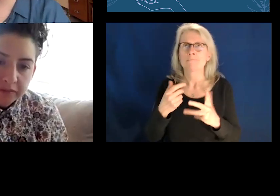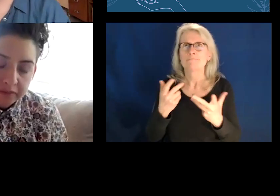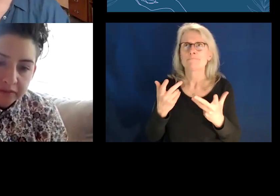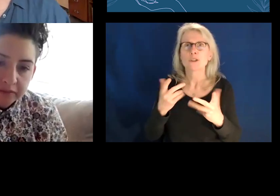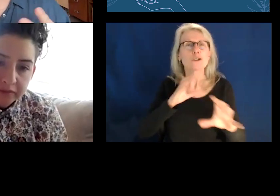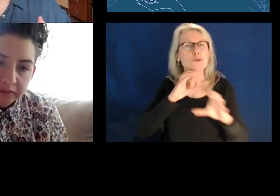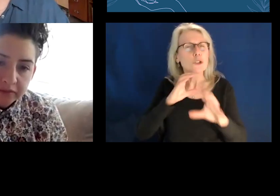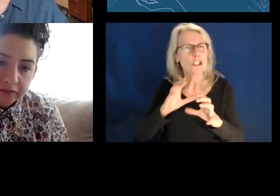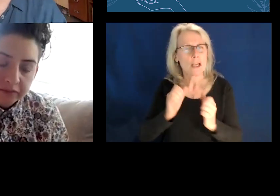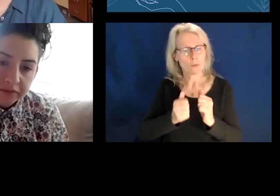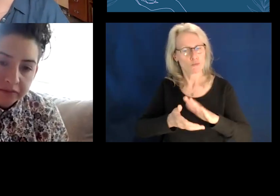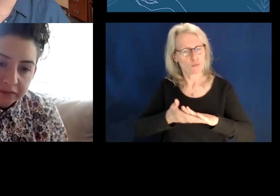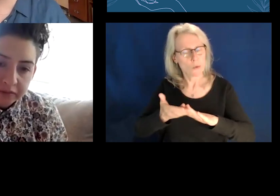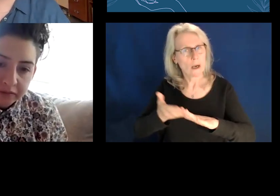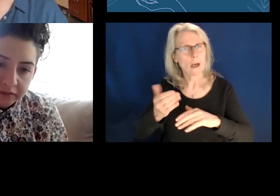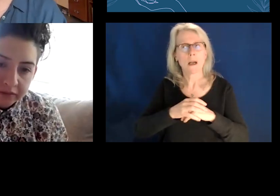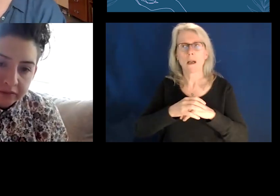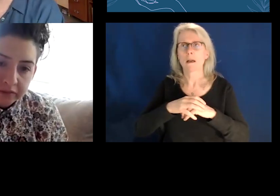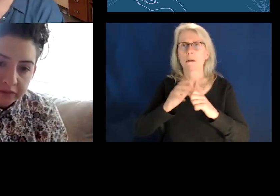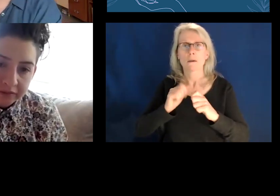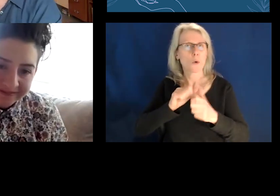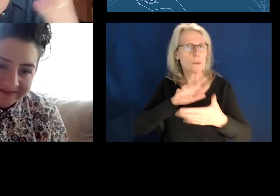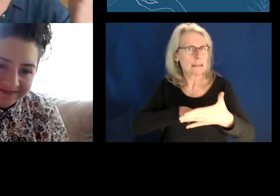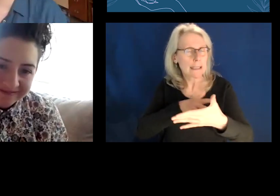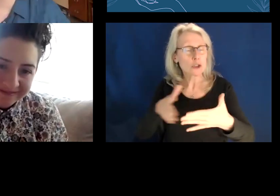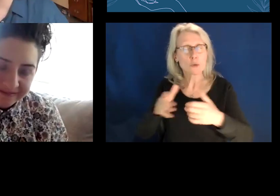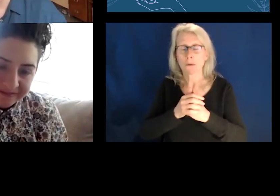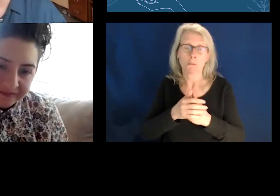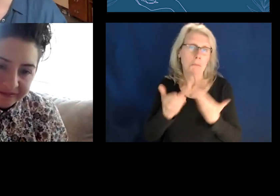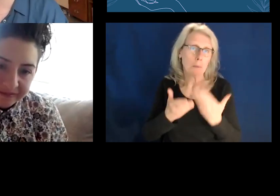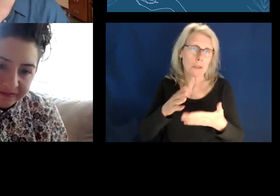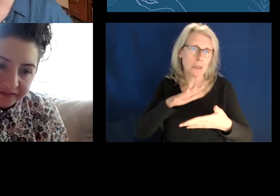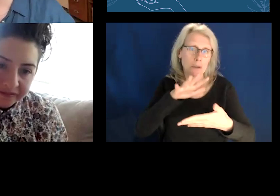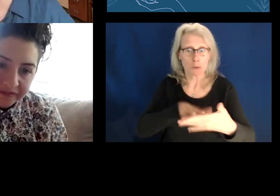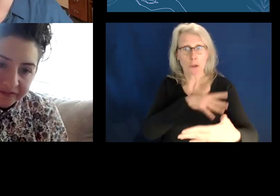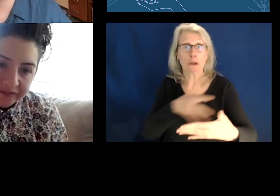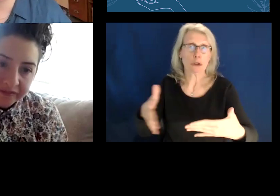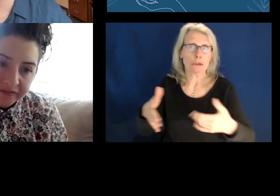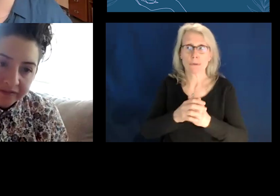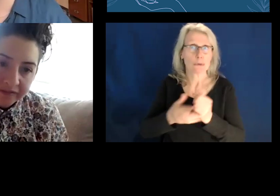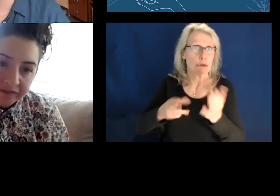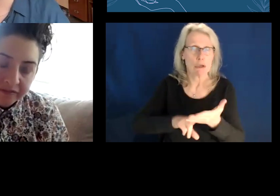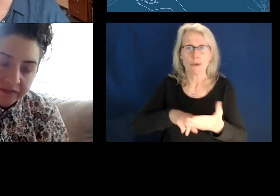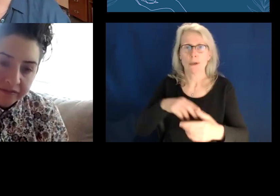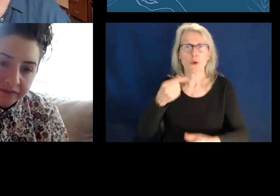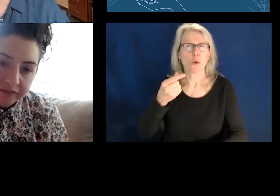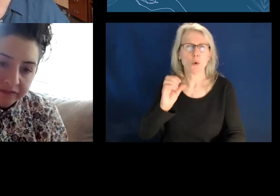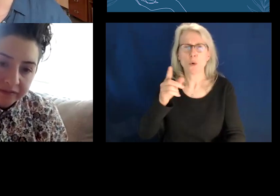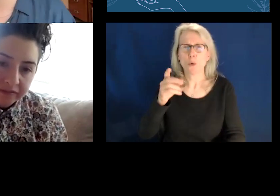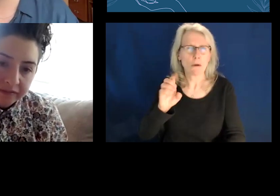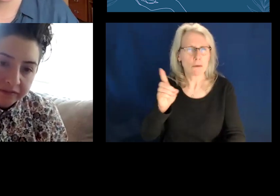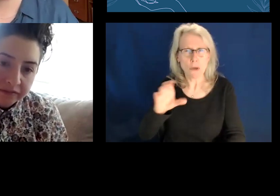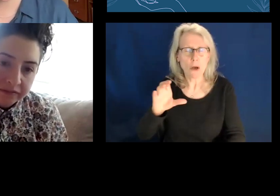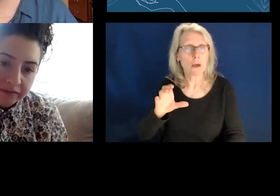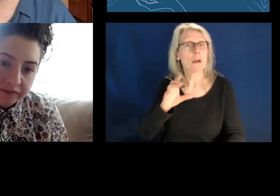And so even though sometimes that looks like a spreadsheet or a contract or some kind of Google Doc that gives you all the information you need, that people